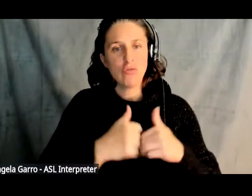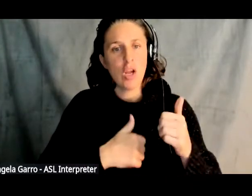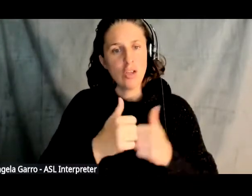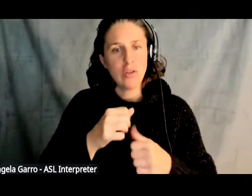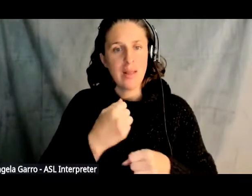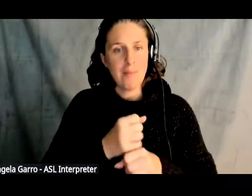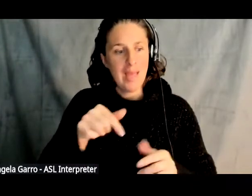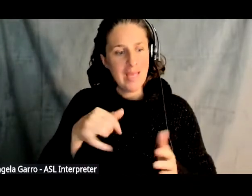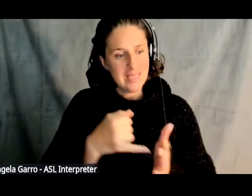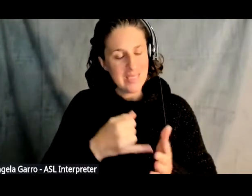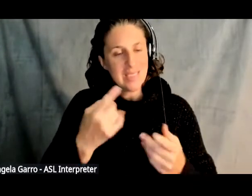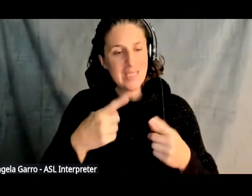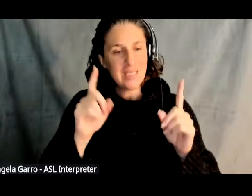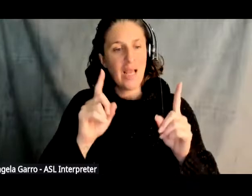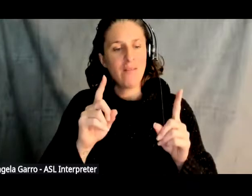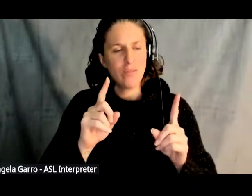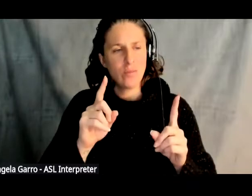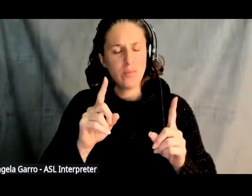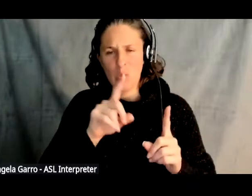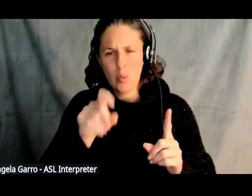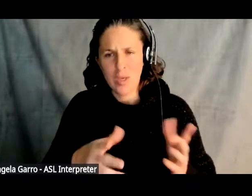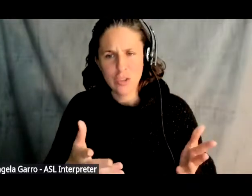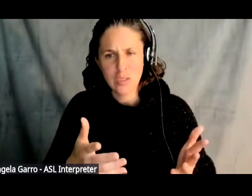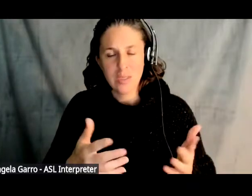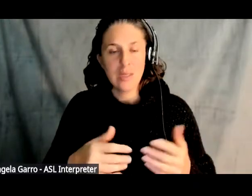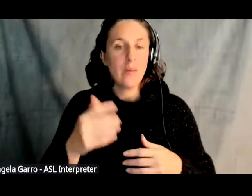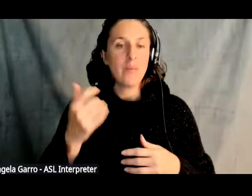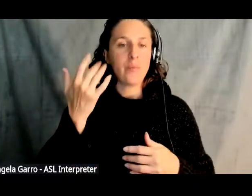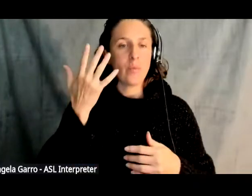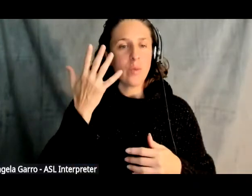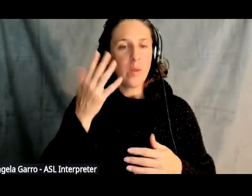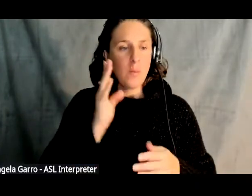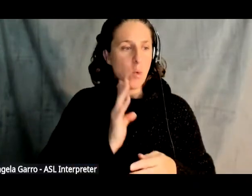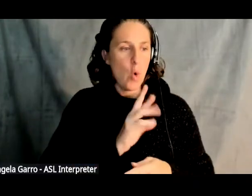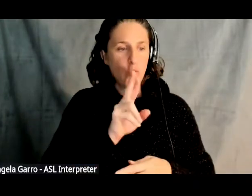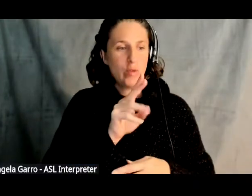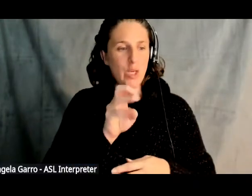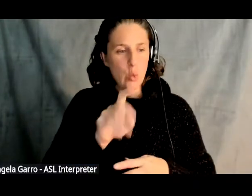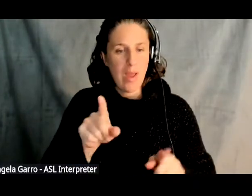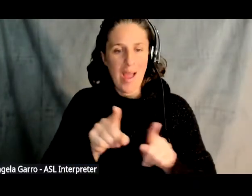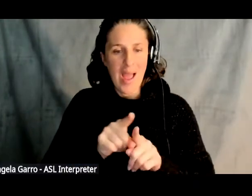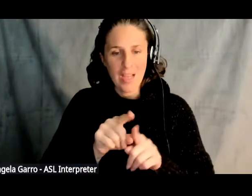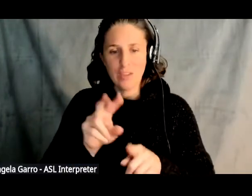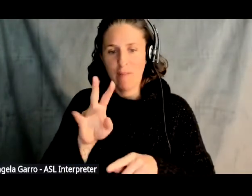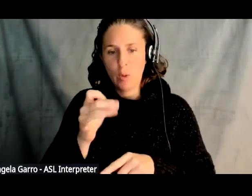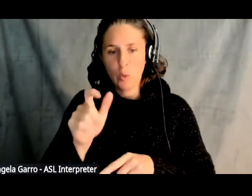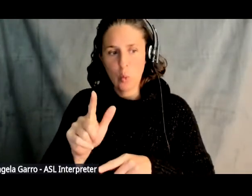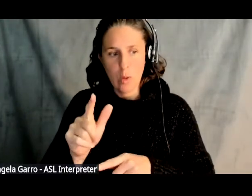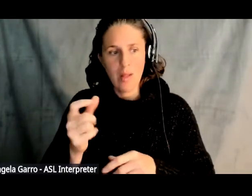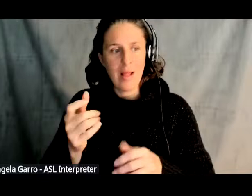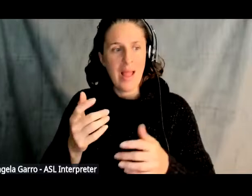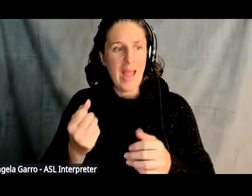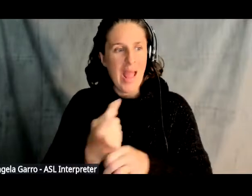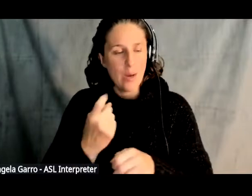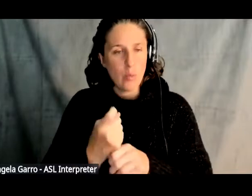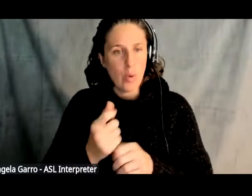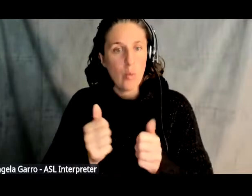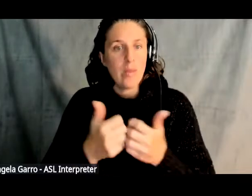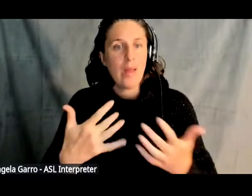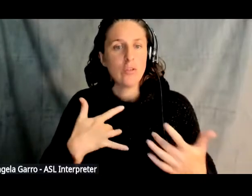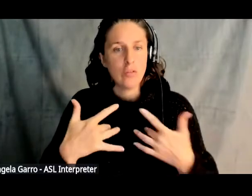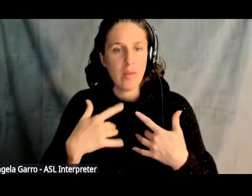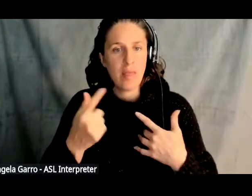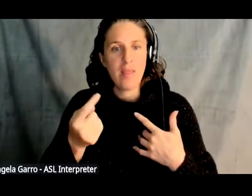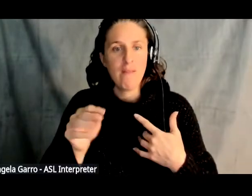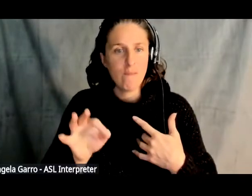it successful being questioned. The board has renewed it as virtual annually without concerns, and therefore there has been